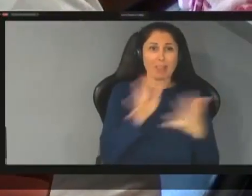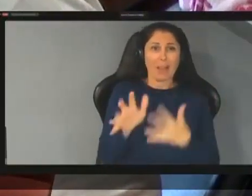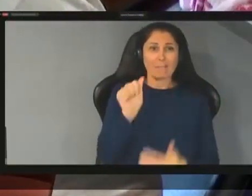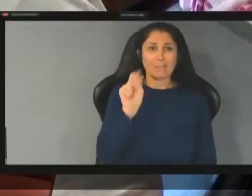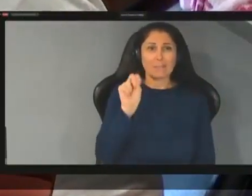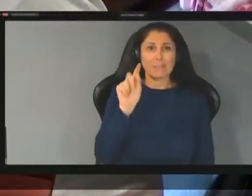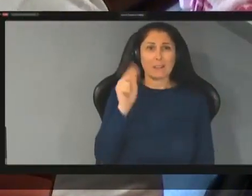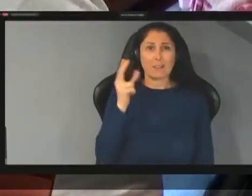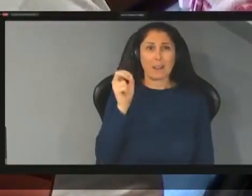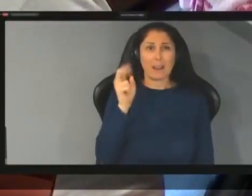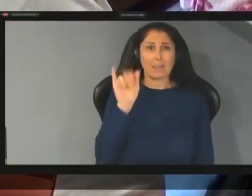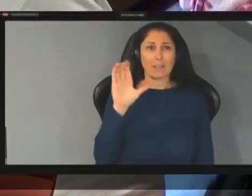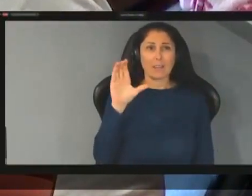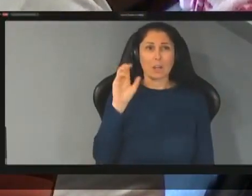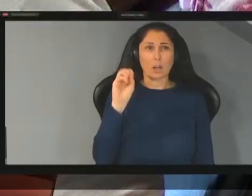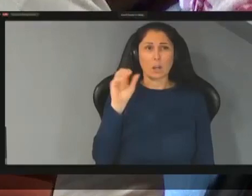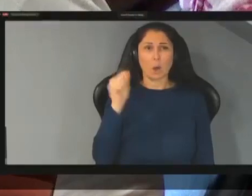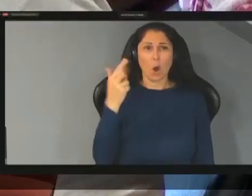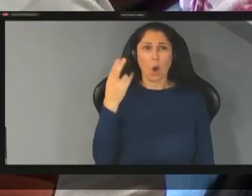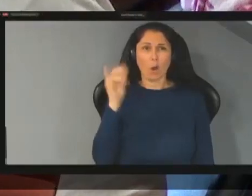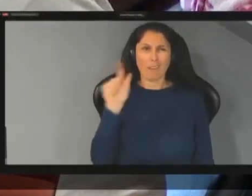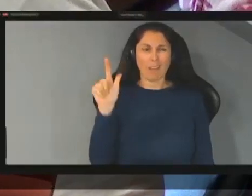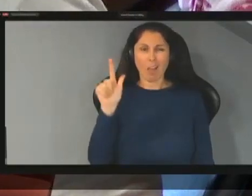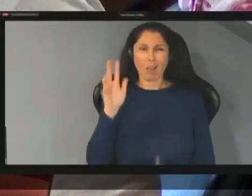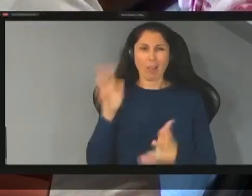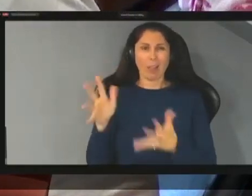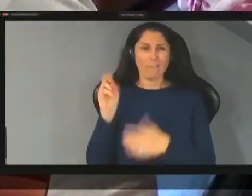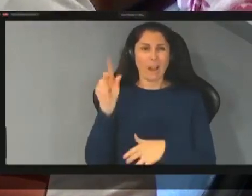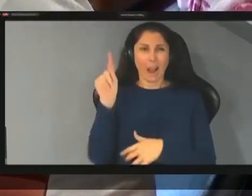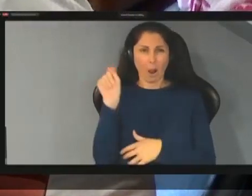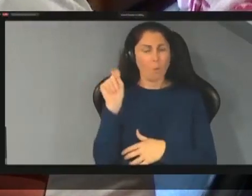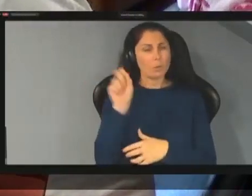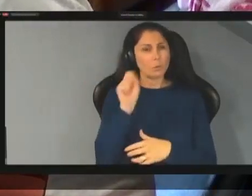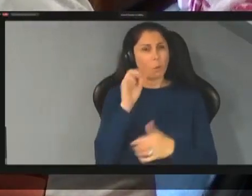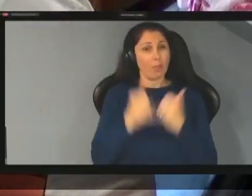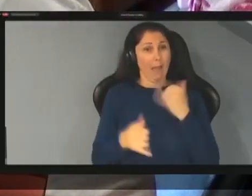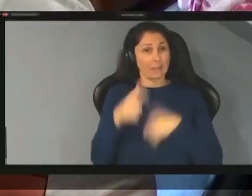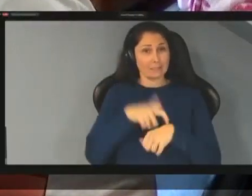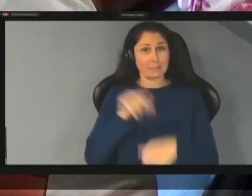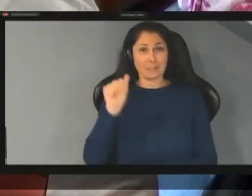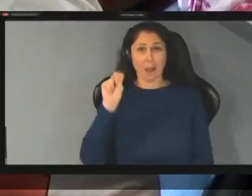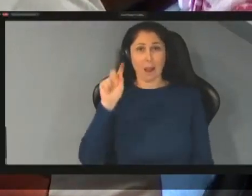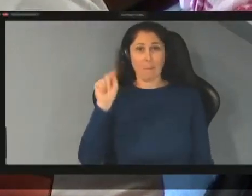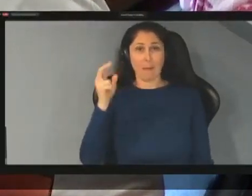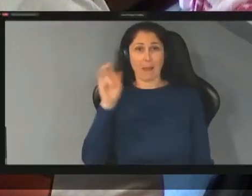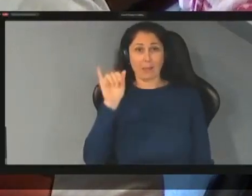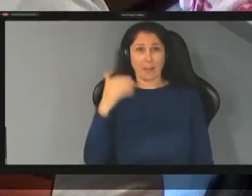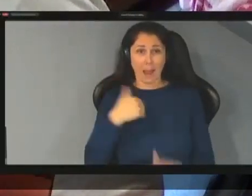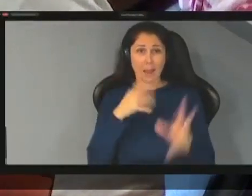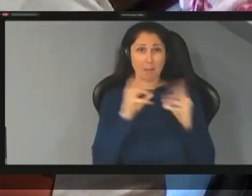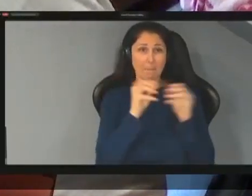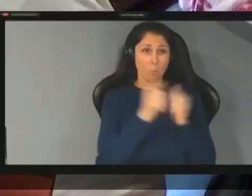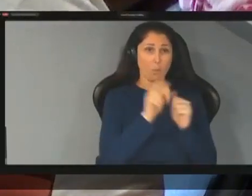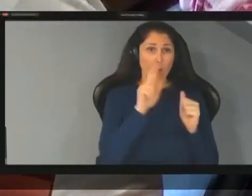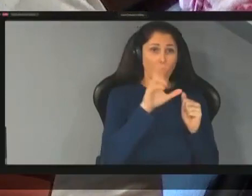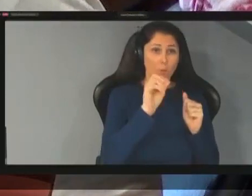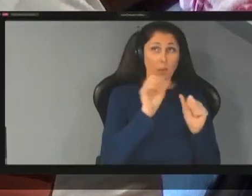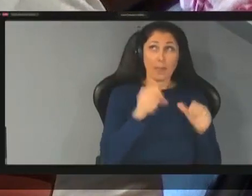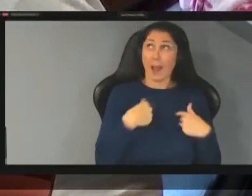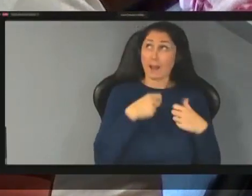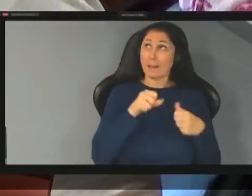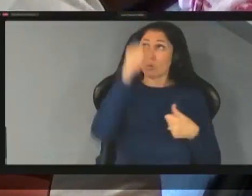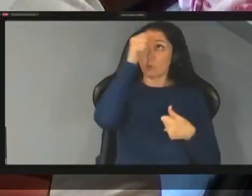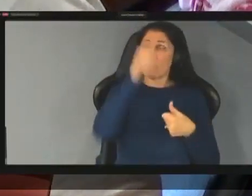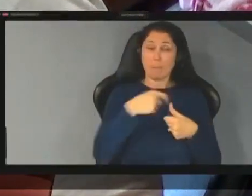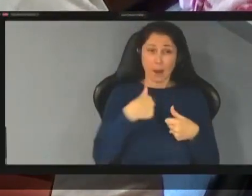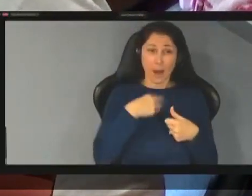out. So the last time Anthony had a meeting with the RCO that I can remember, I was